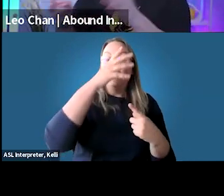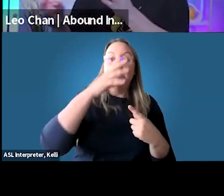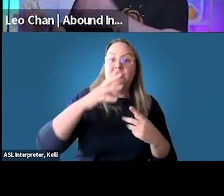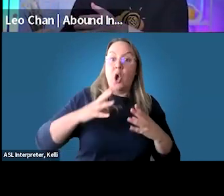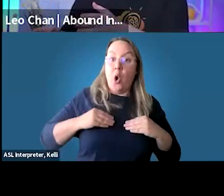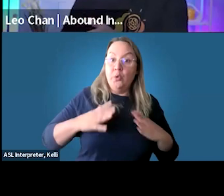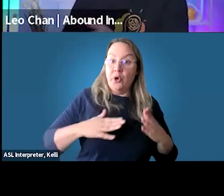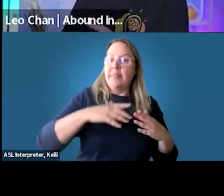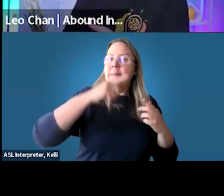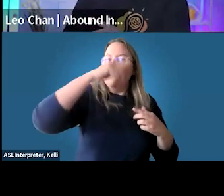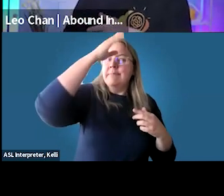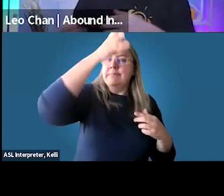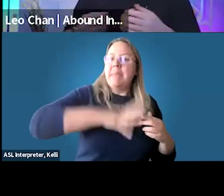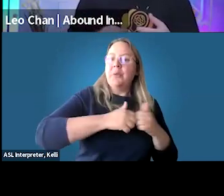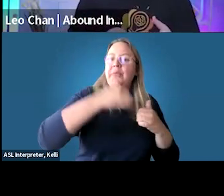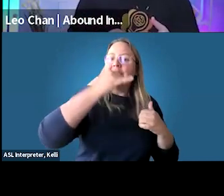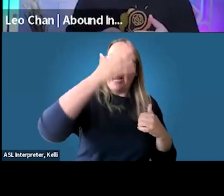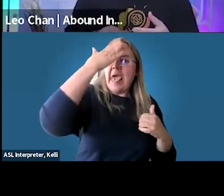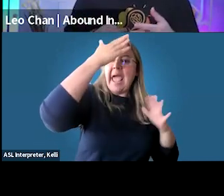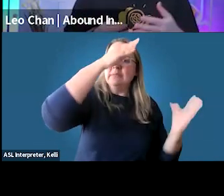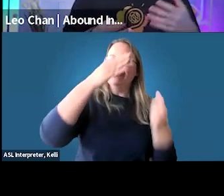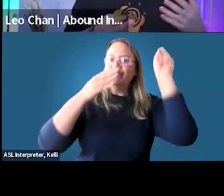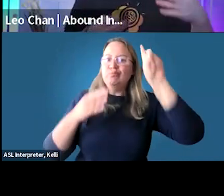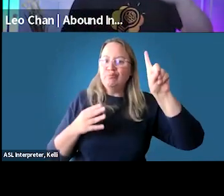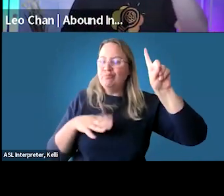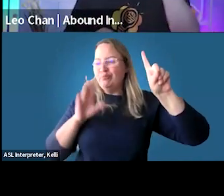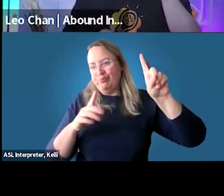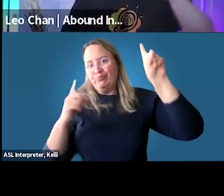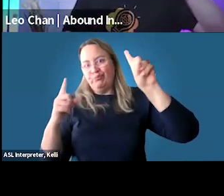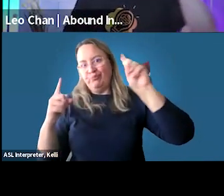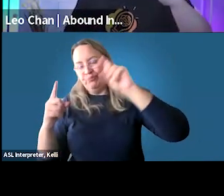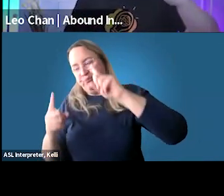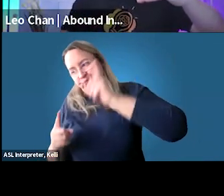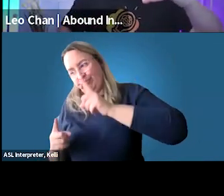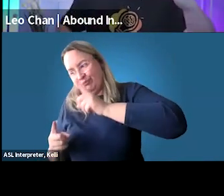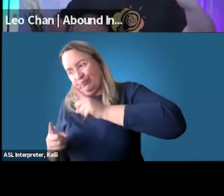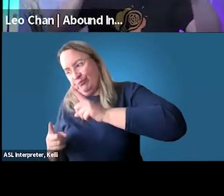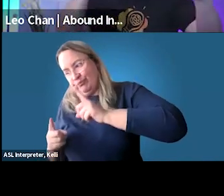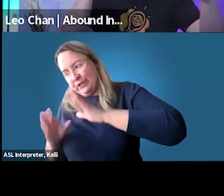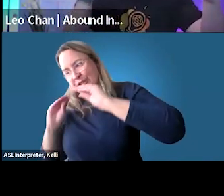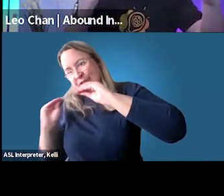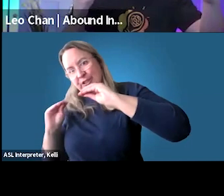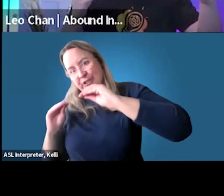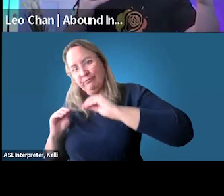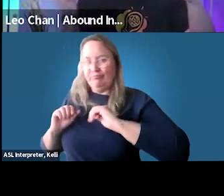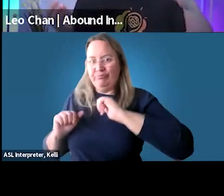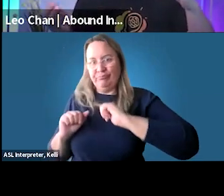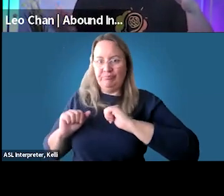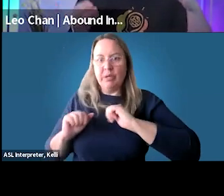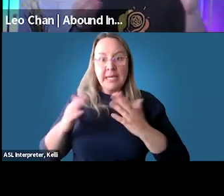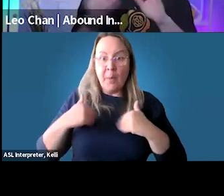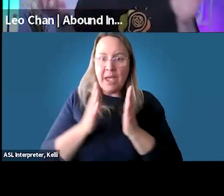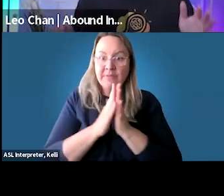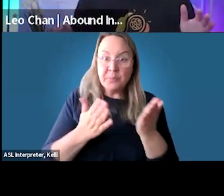and save and rescue him from those things. So we have this idiom, curiosity killed the cat. Now we have this book that,